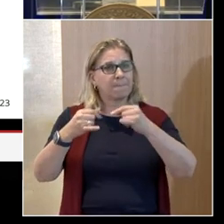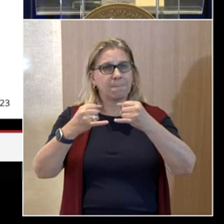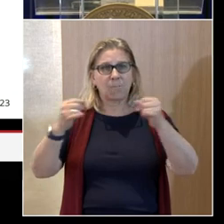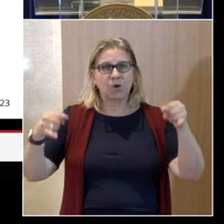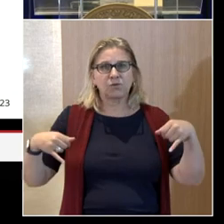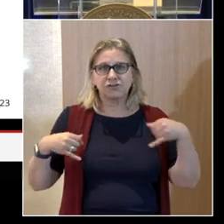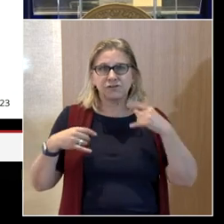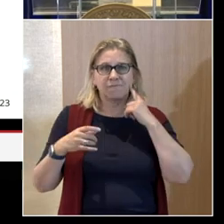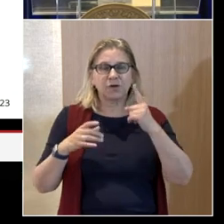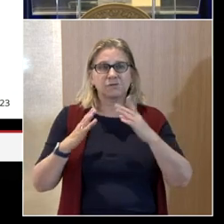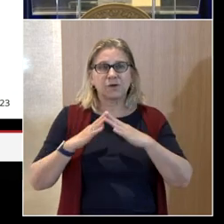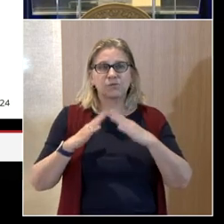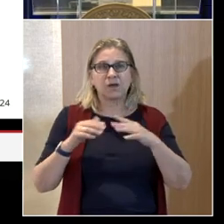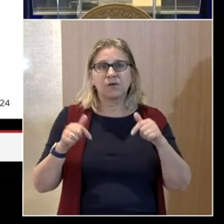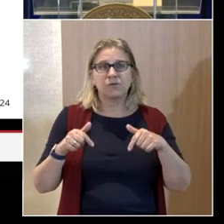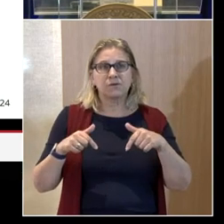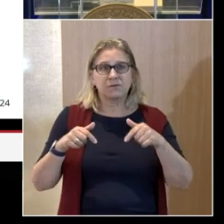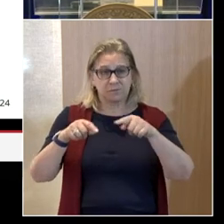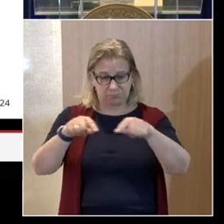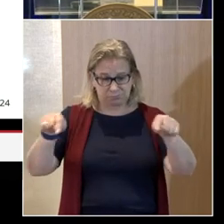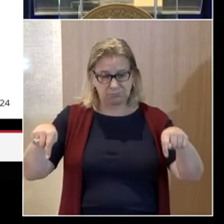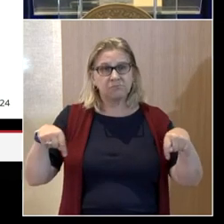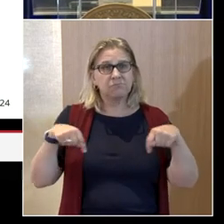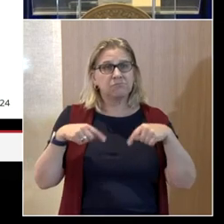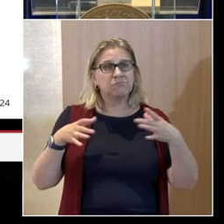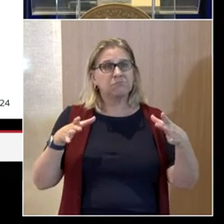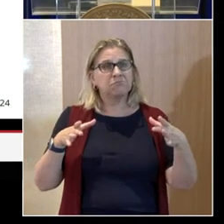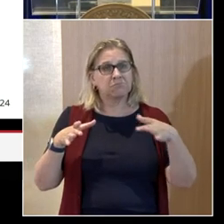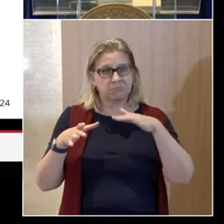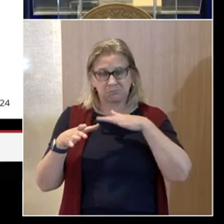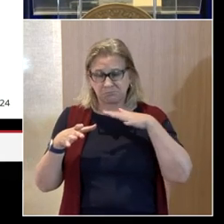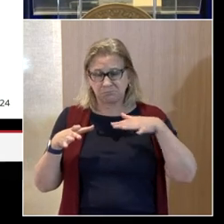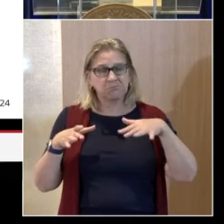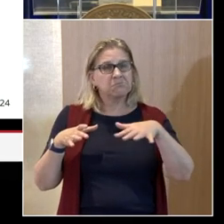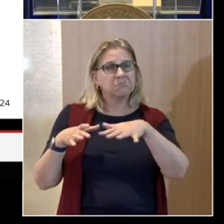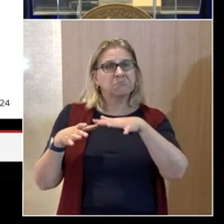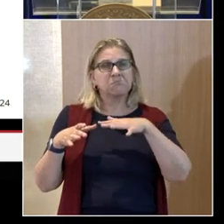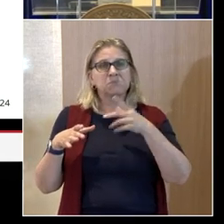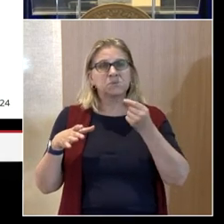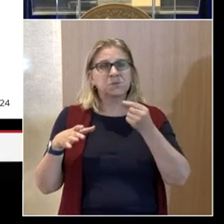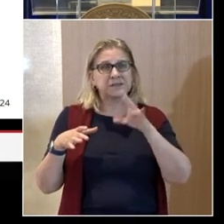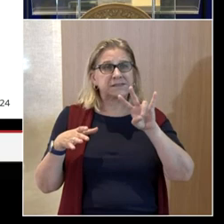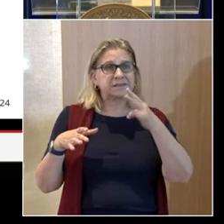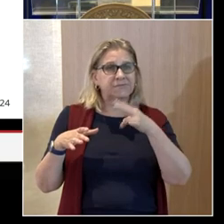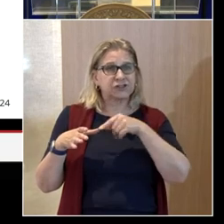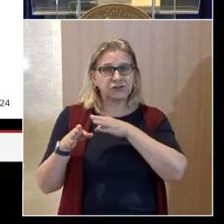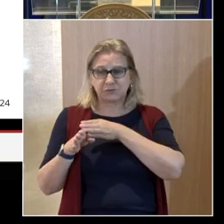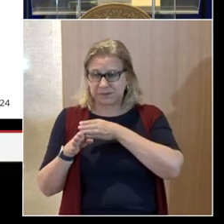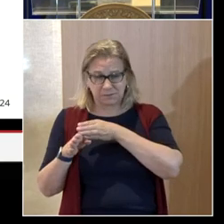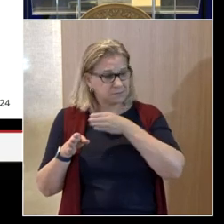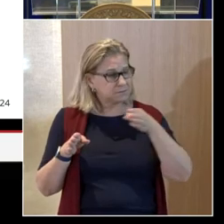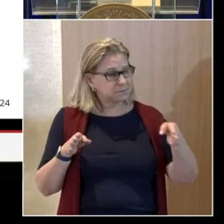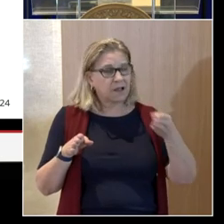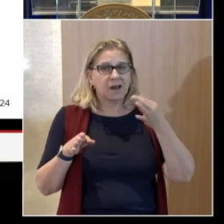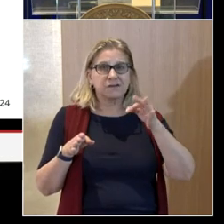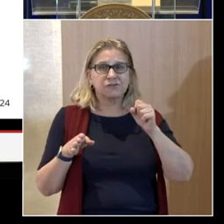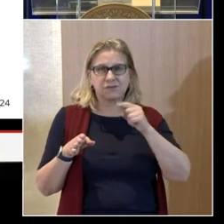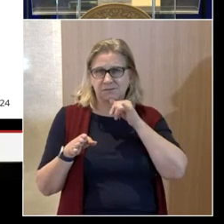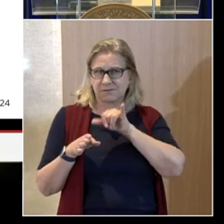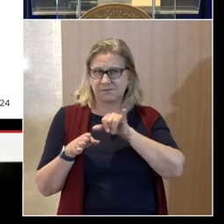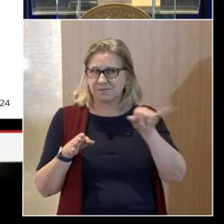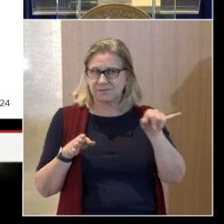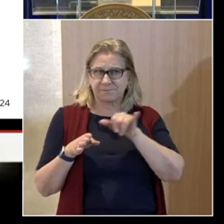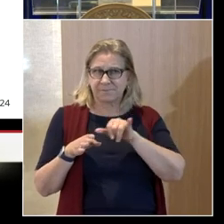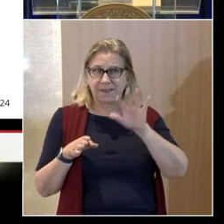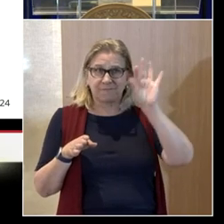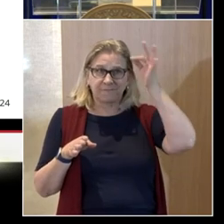many different interesting places. 7th Street is so different from 19th Street. And Federal Triangle is so very different from